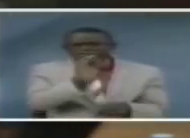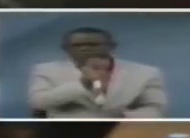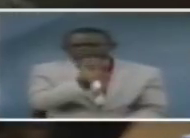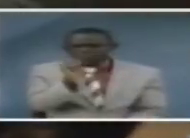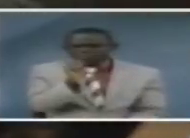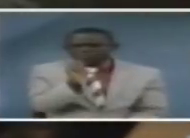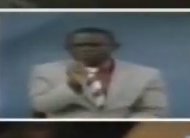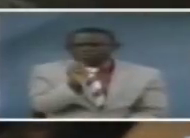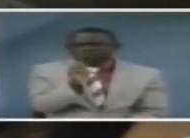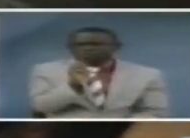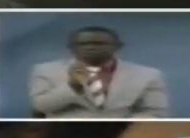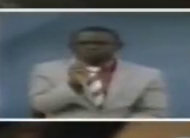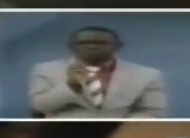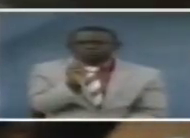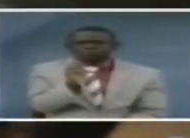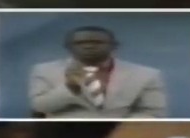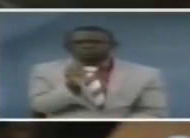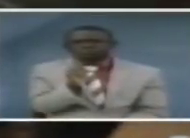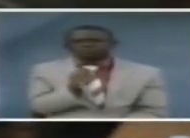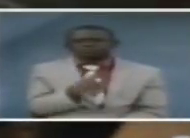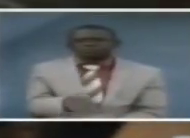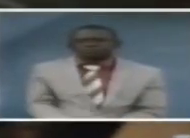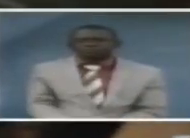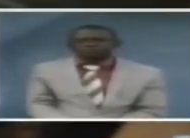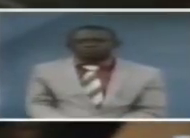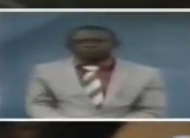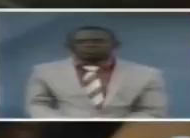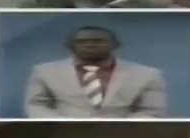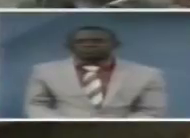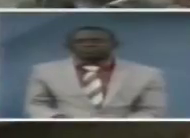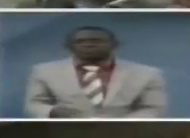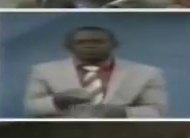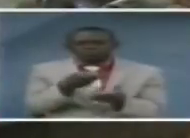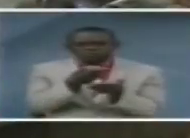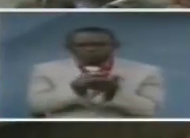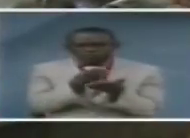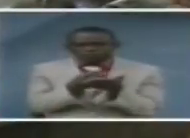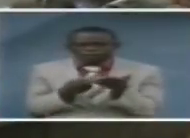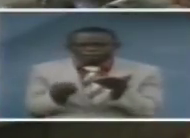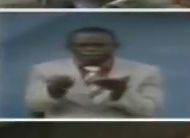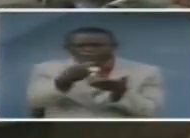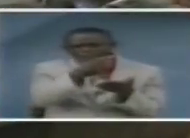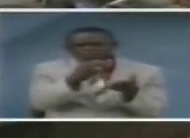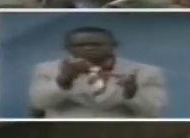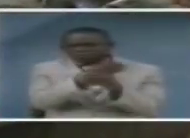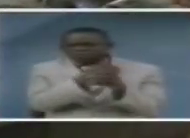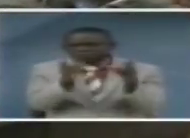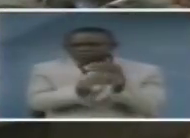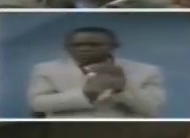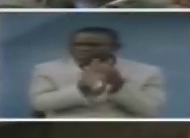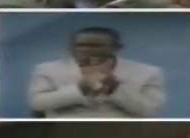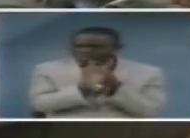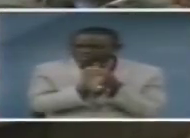and consultants' fees. Mr. Speaker, in order to